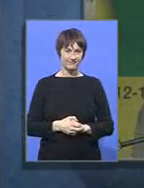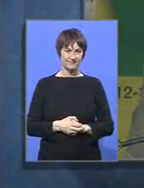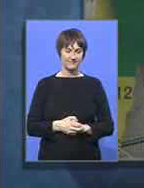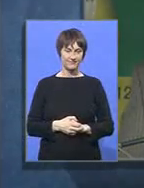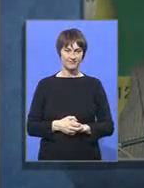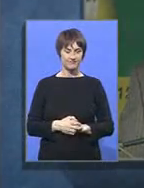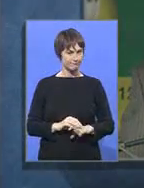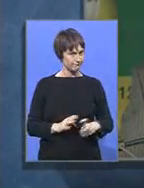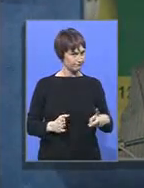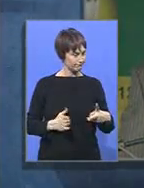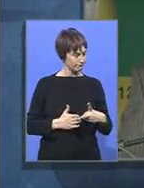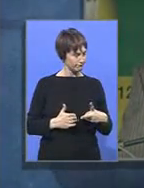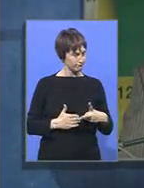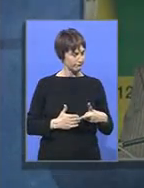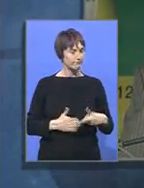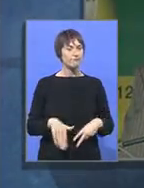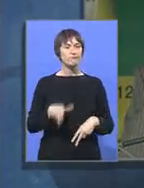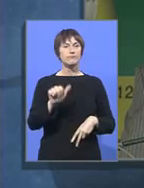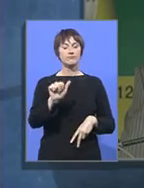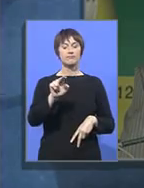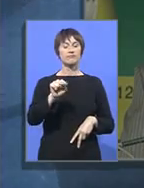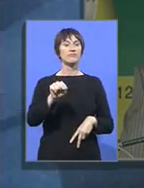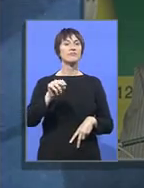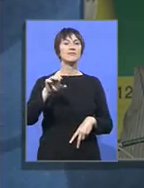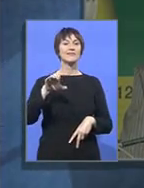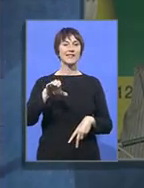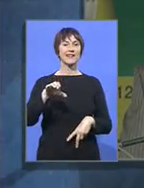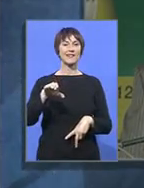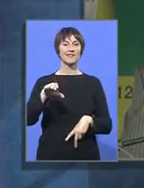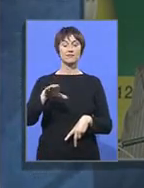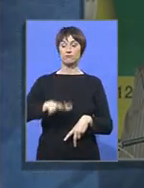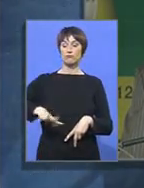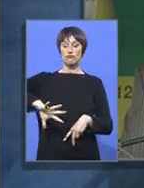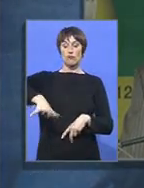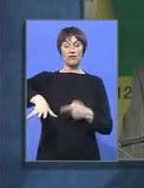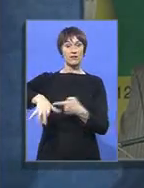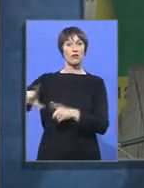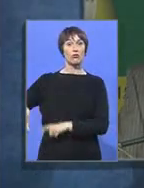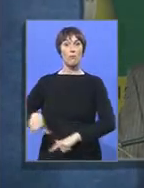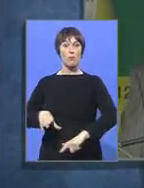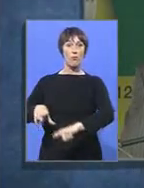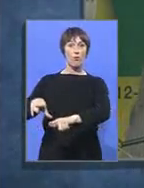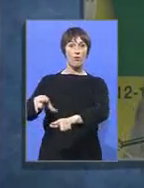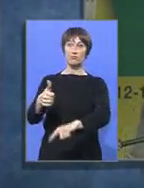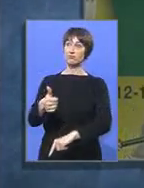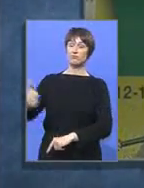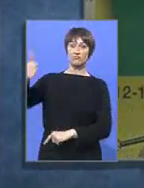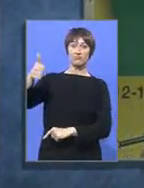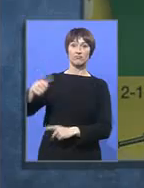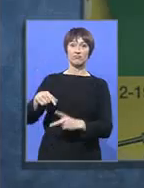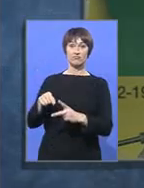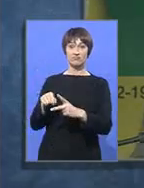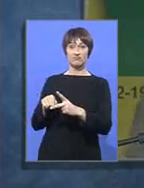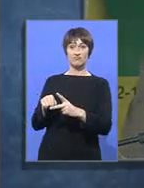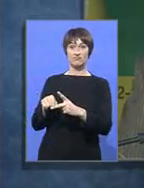the chairperson of the ANC in the Limpopo province, Comrade Castle